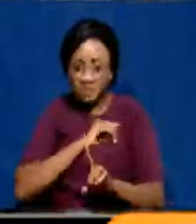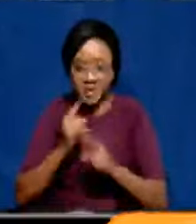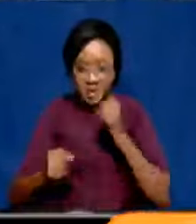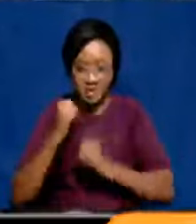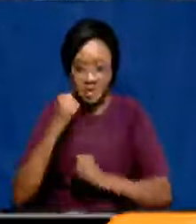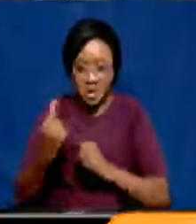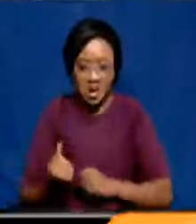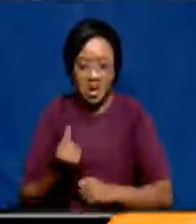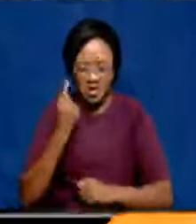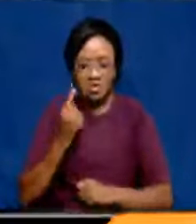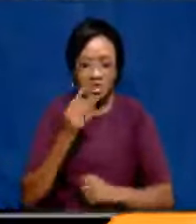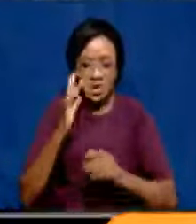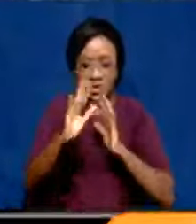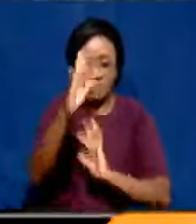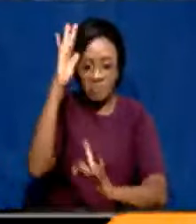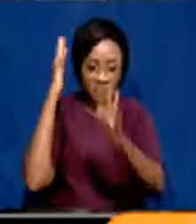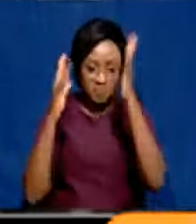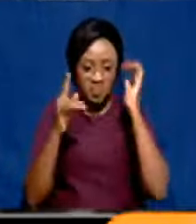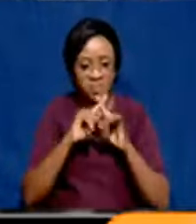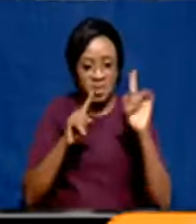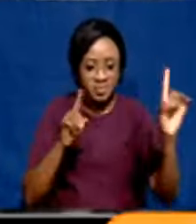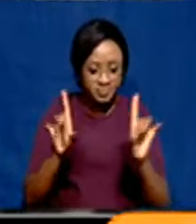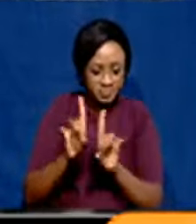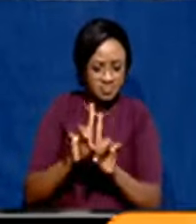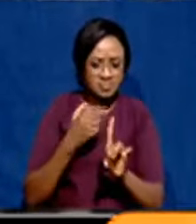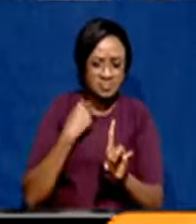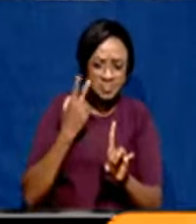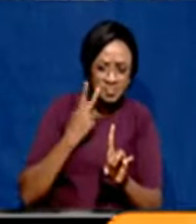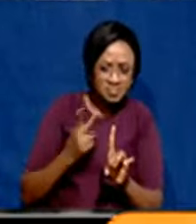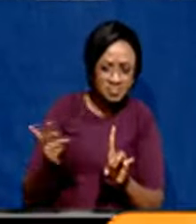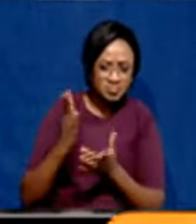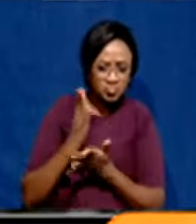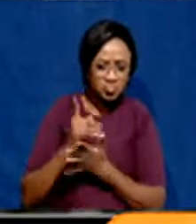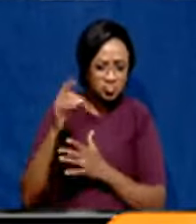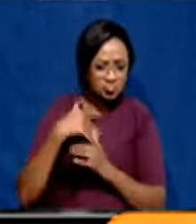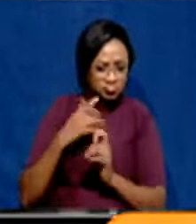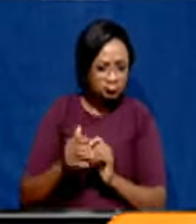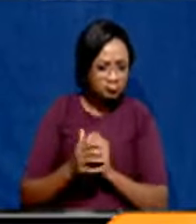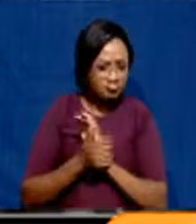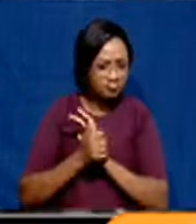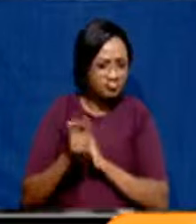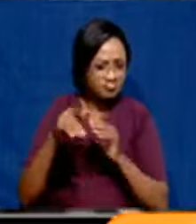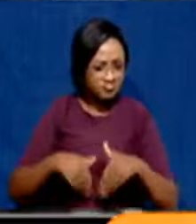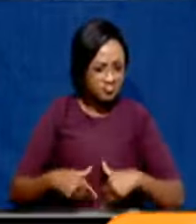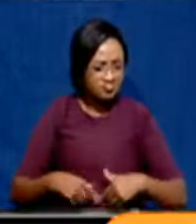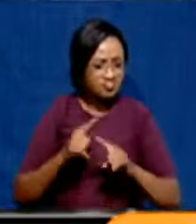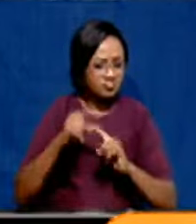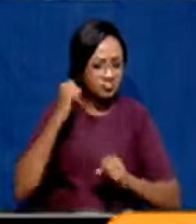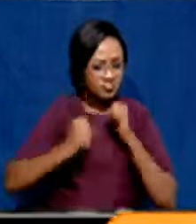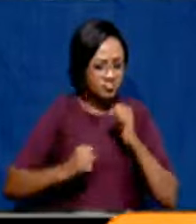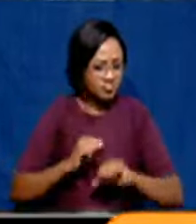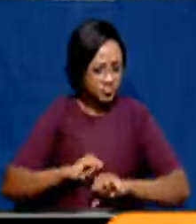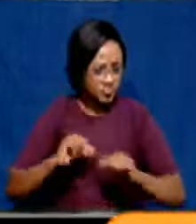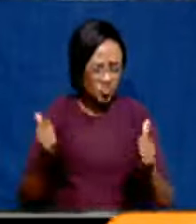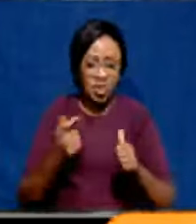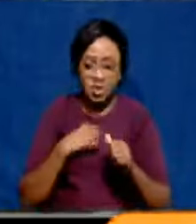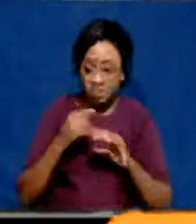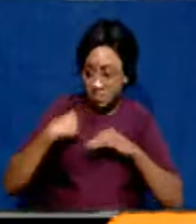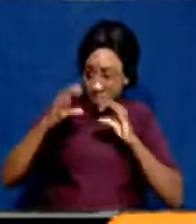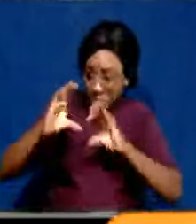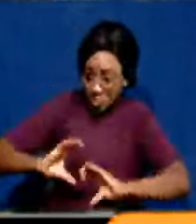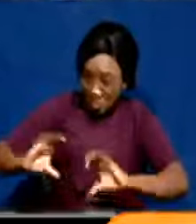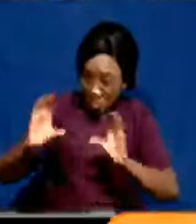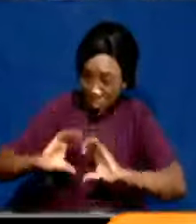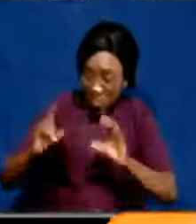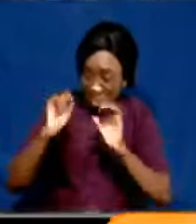but Kiptum would go with him. Then Gavin noticed that this guy actually has talent. He's a teenager, but he can run very well. And he decided, can I coach you? Can